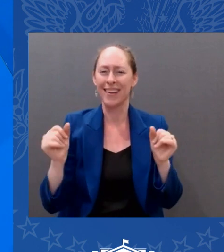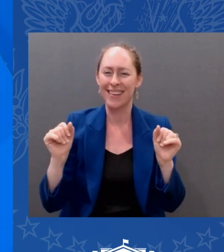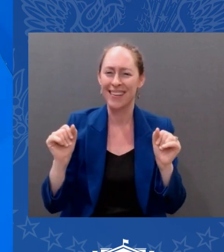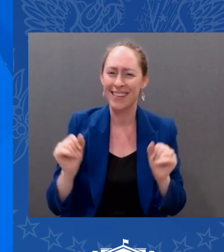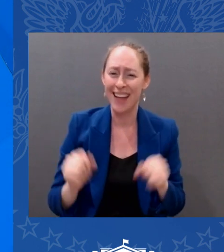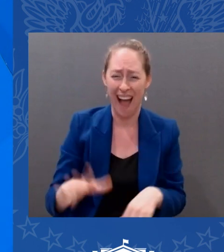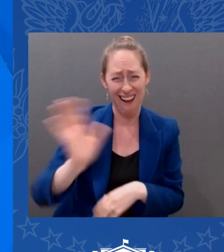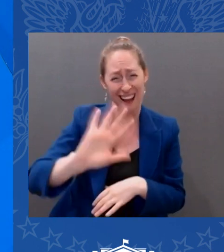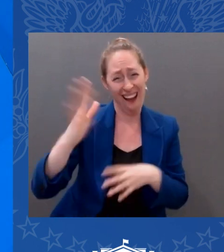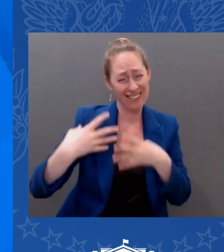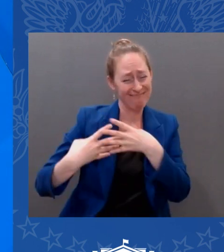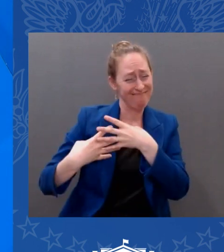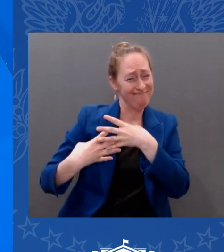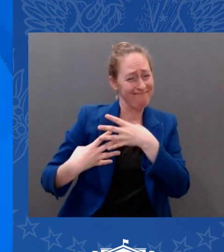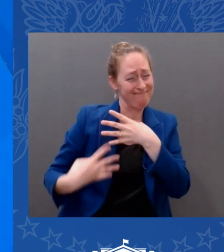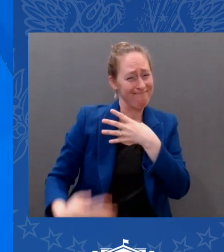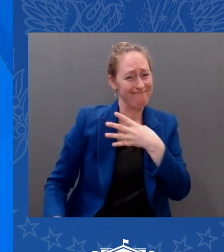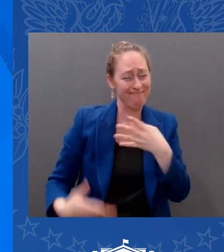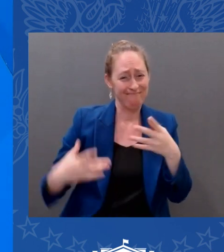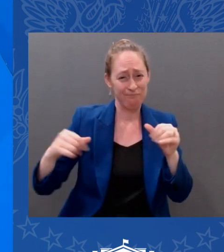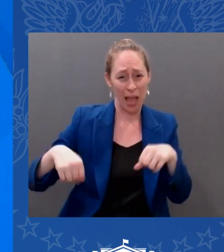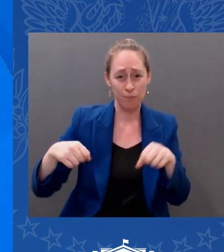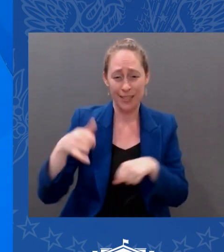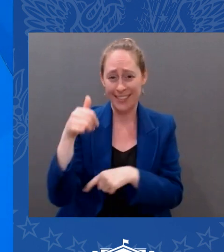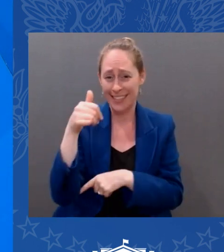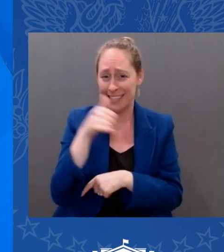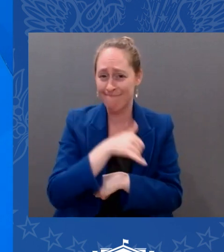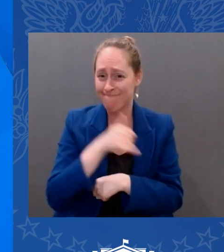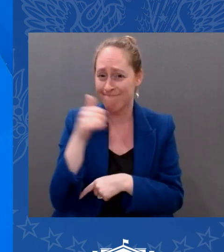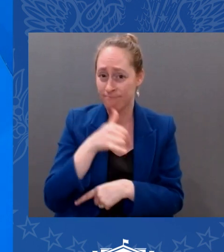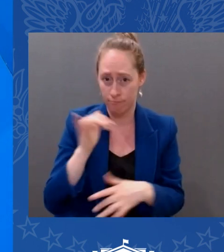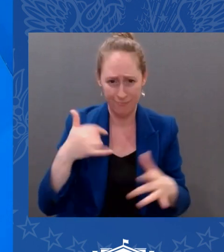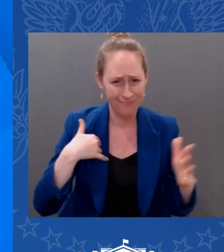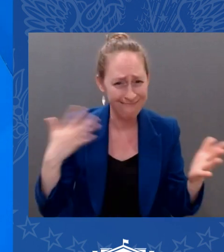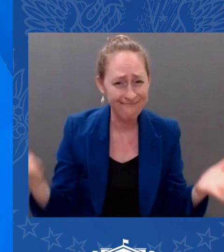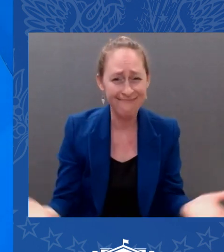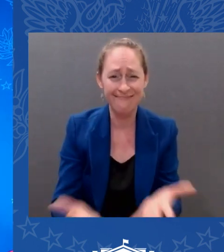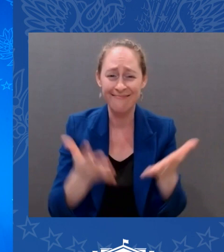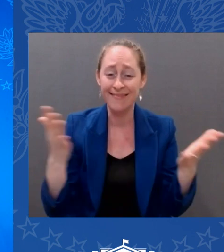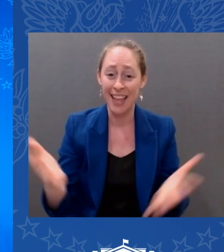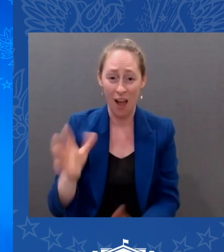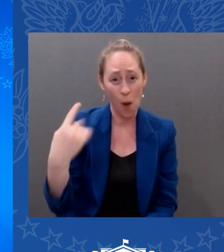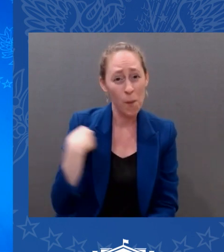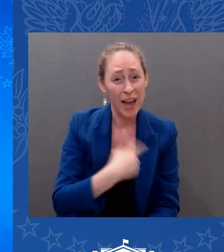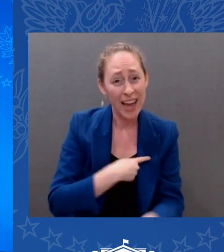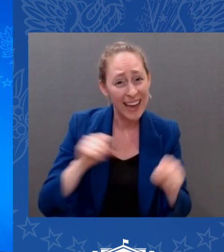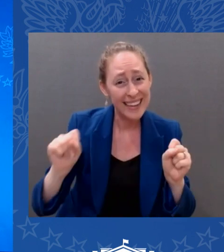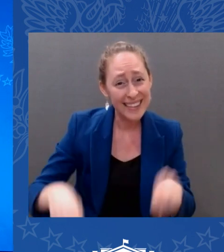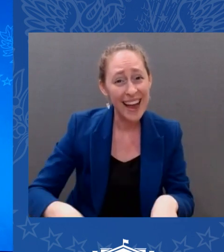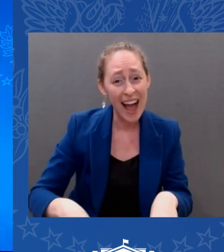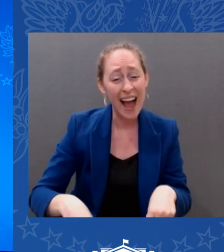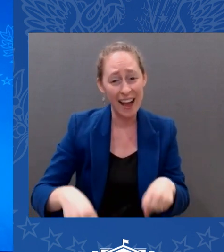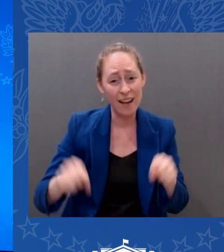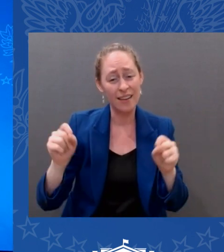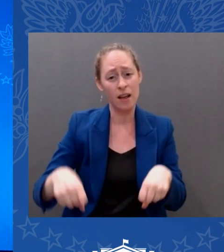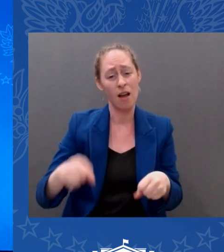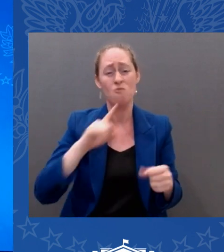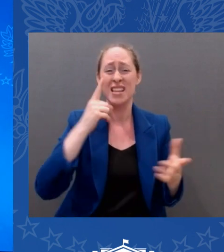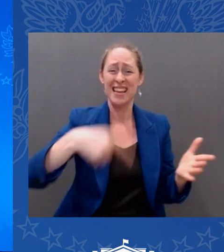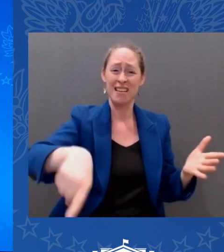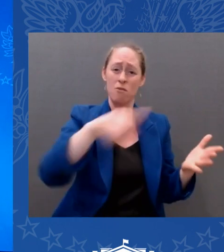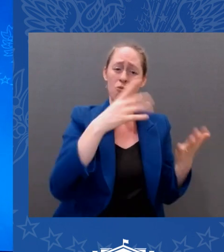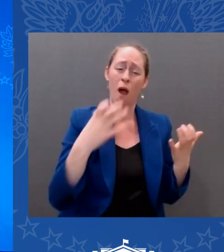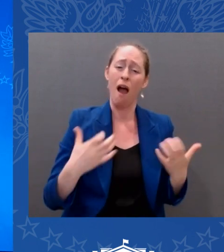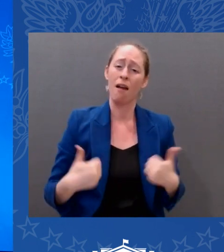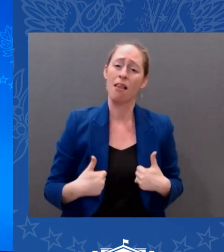responding to basic human desires that we share for dignity, for safety, and for security. And when